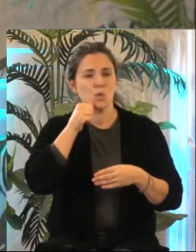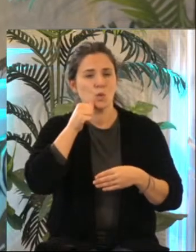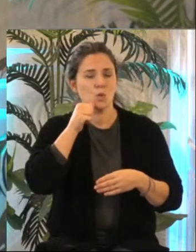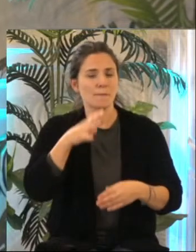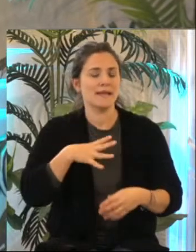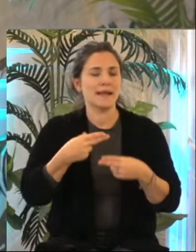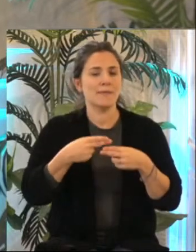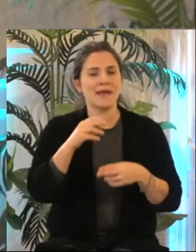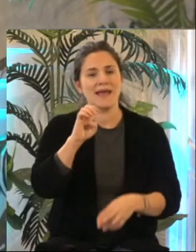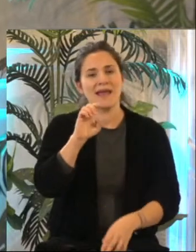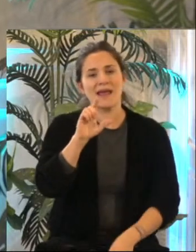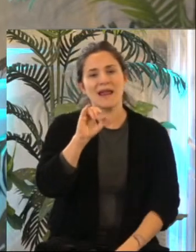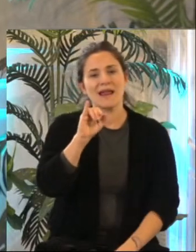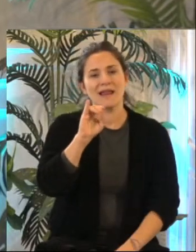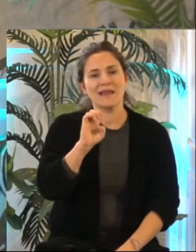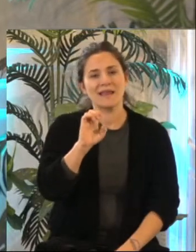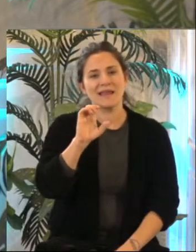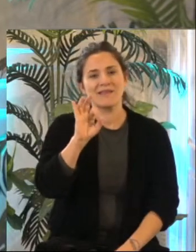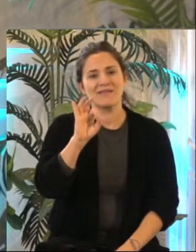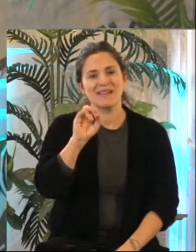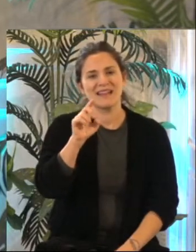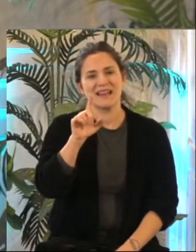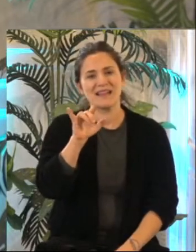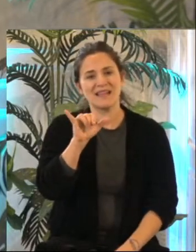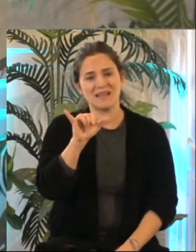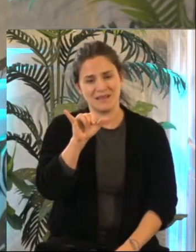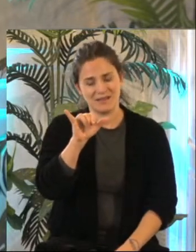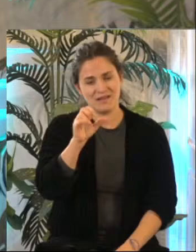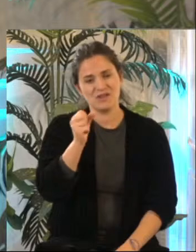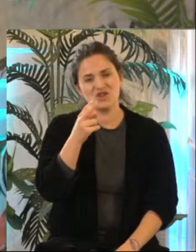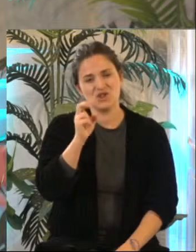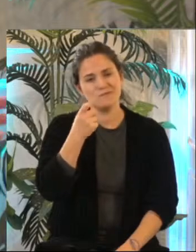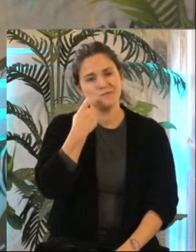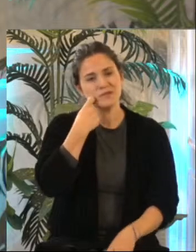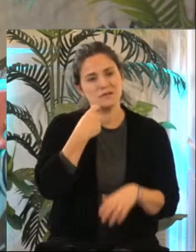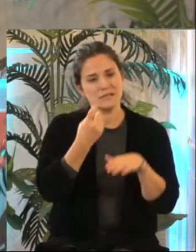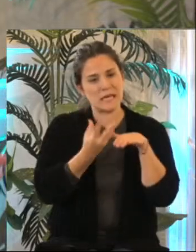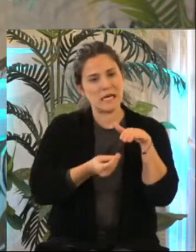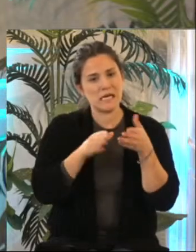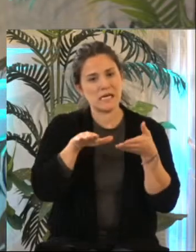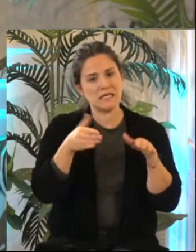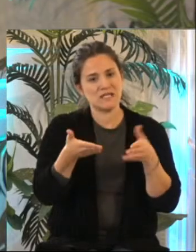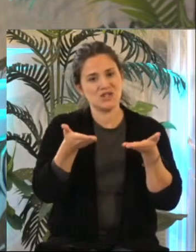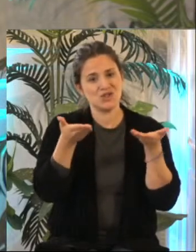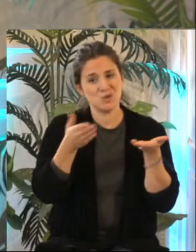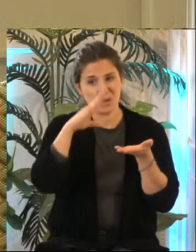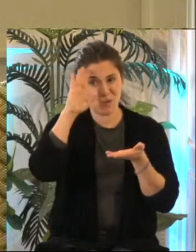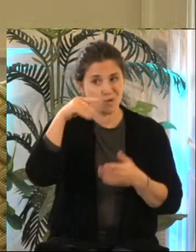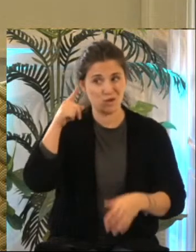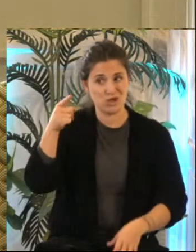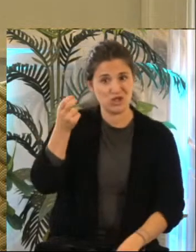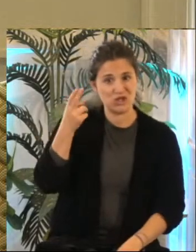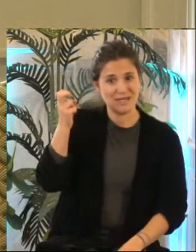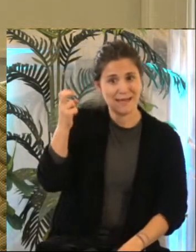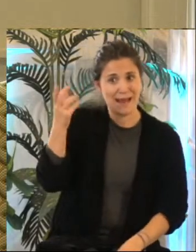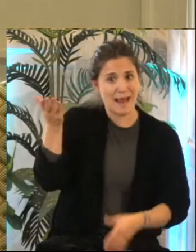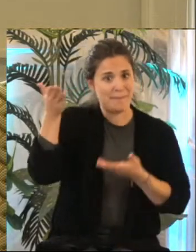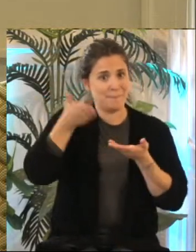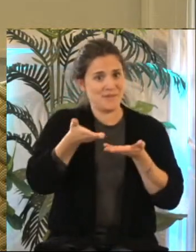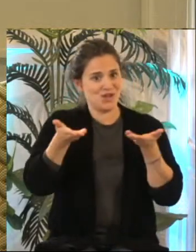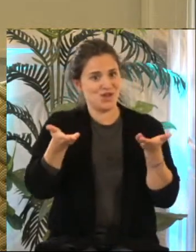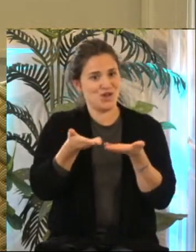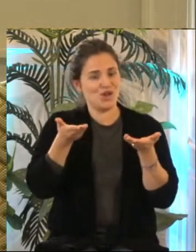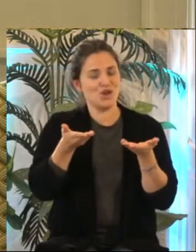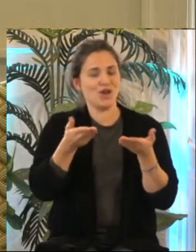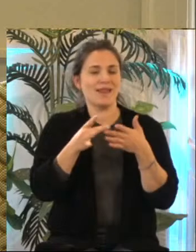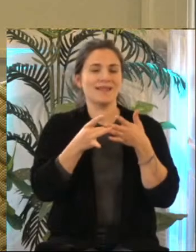past week, so we're thinking about her and all those who she's taught, and including our staff. She came and did a wonderful meditation for us,